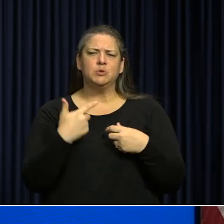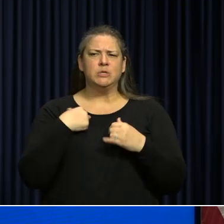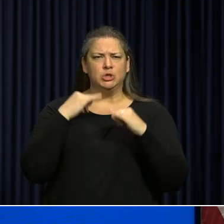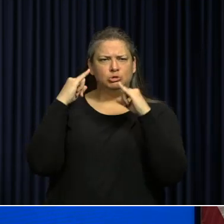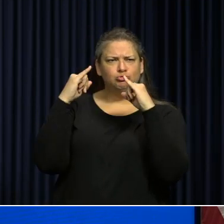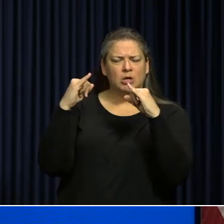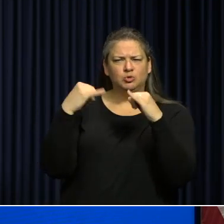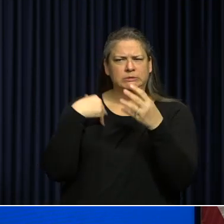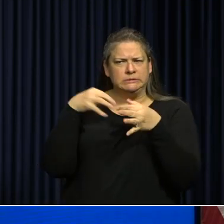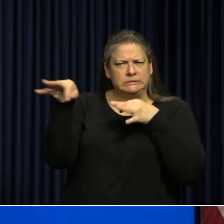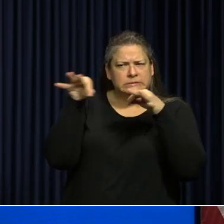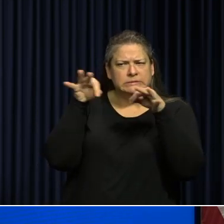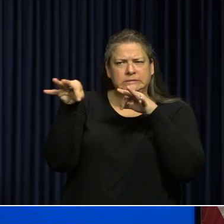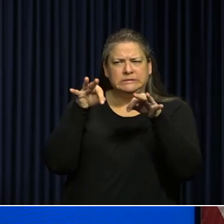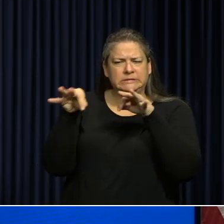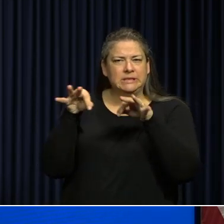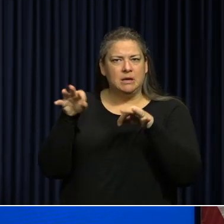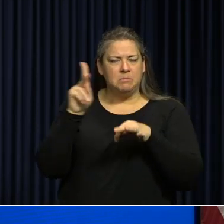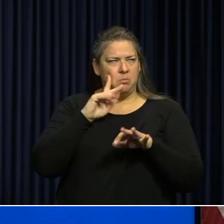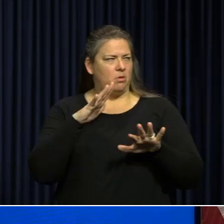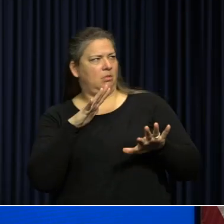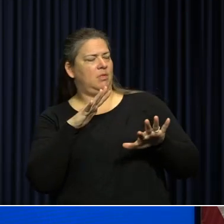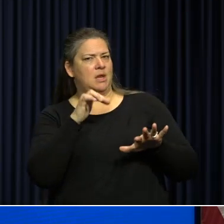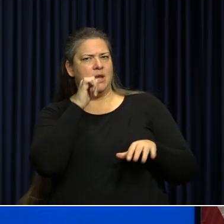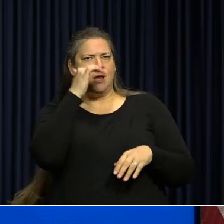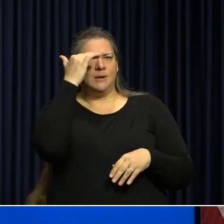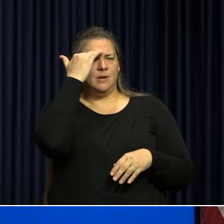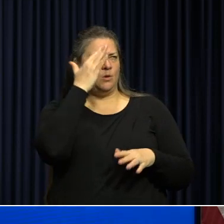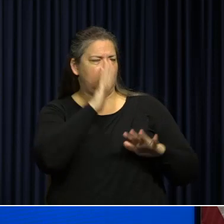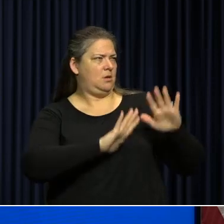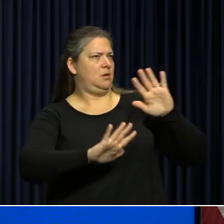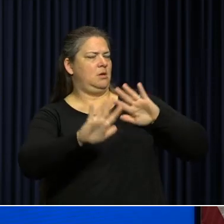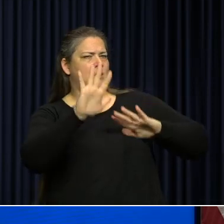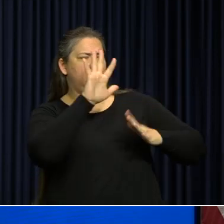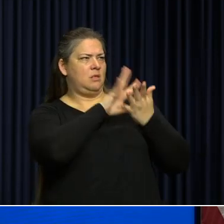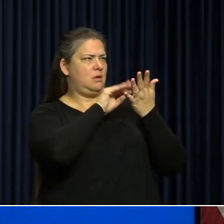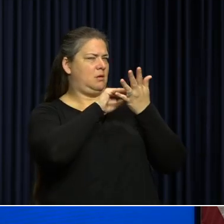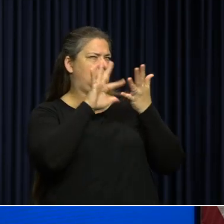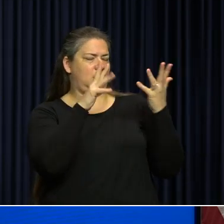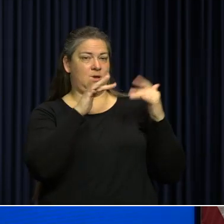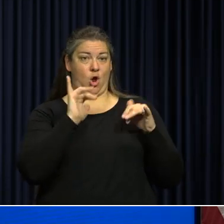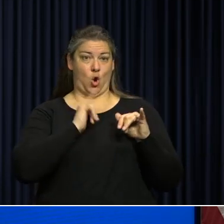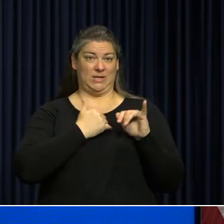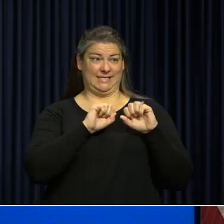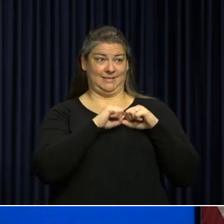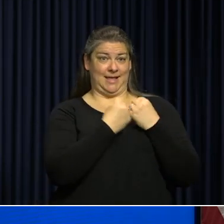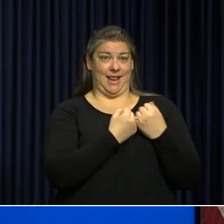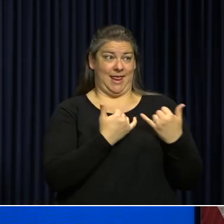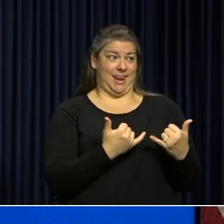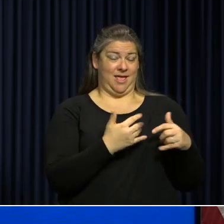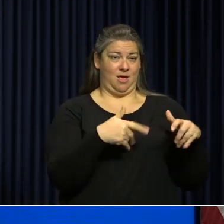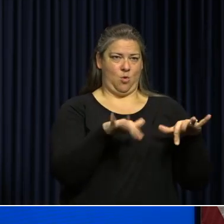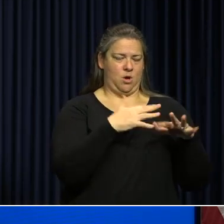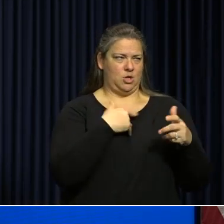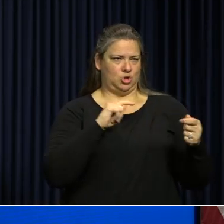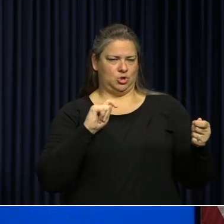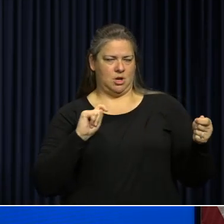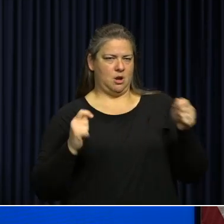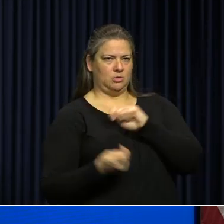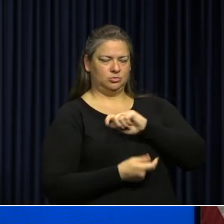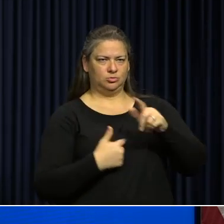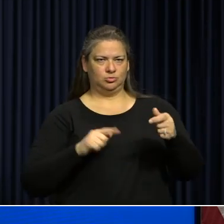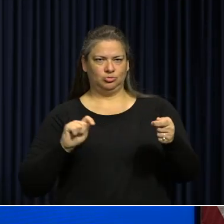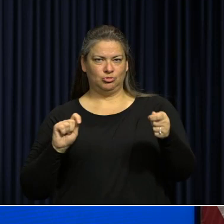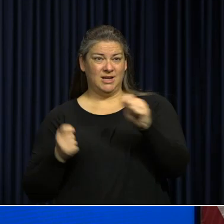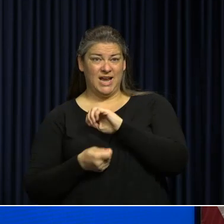instructions that were entirely unfamiliar to all of us. We were changing the way society operated. The pace that we had to do